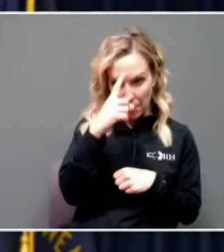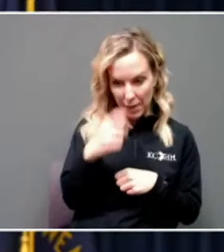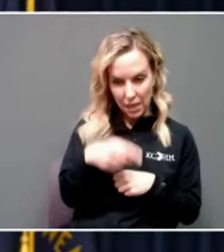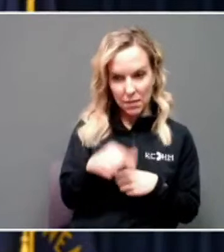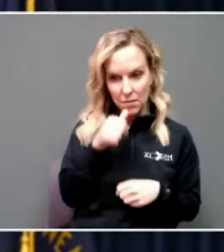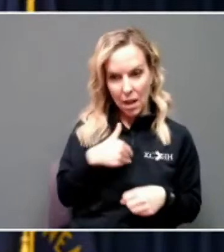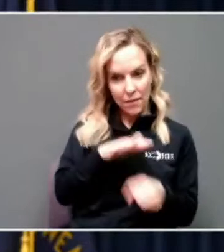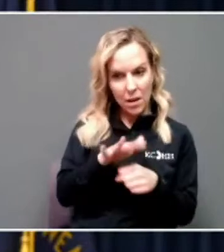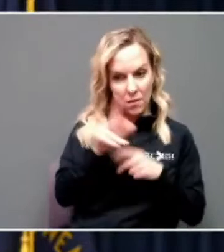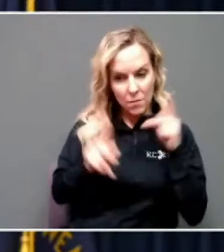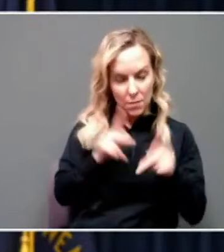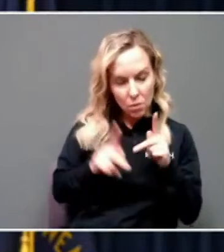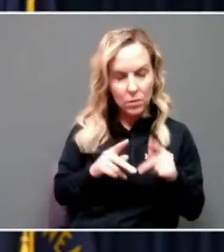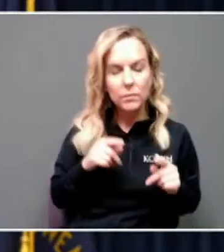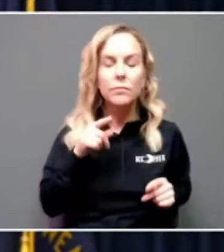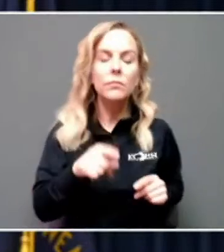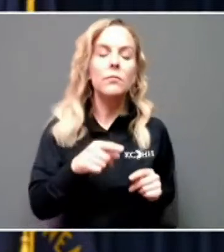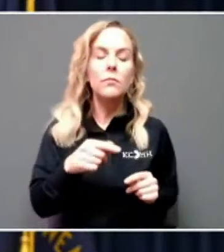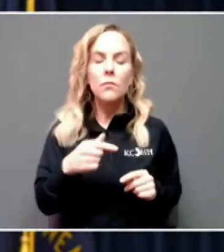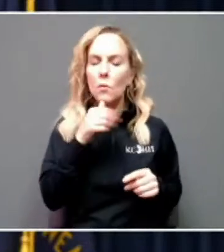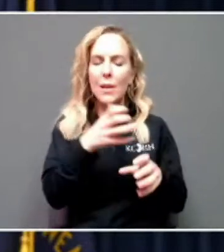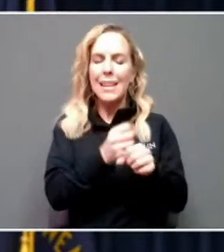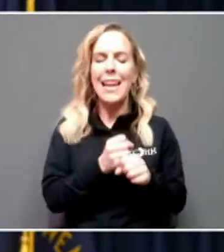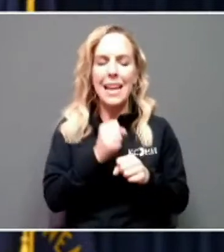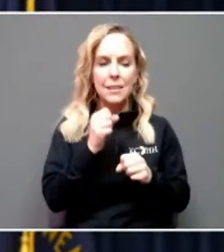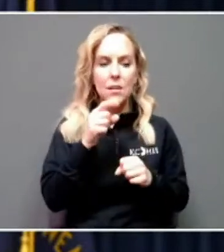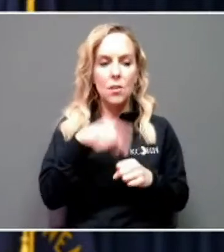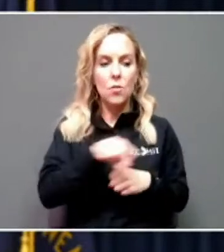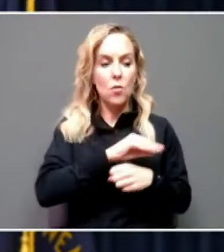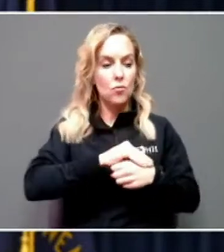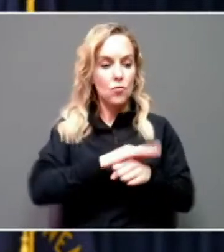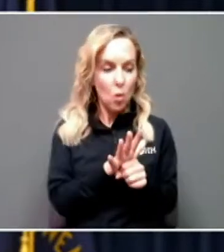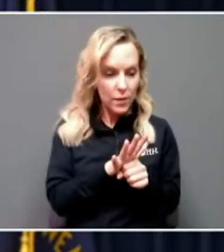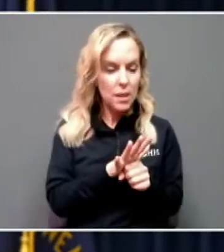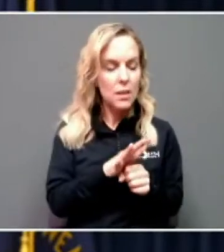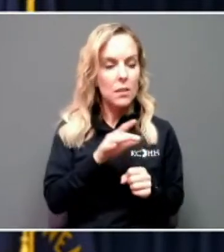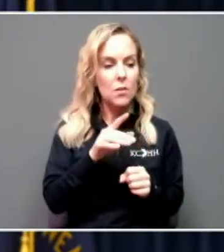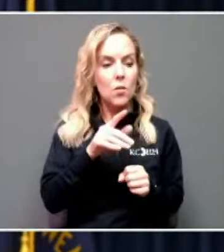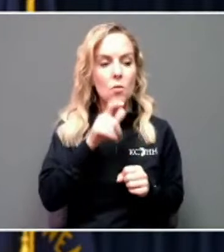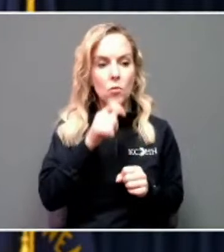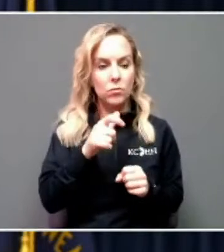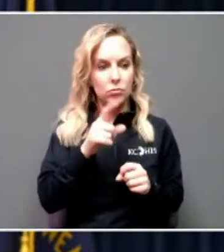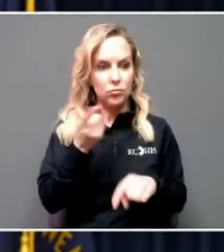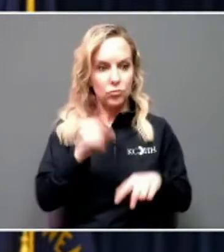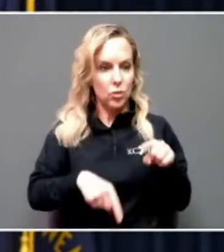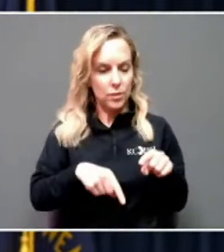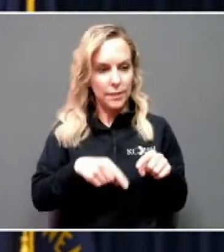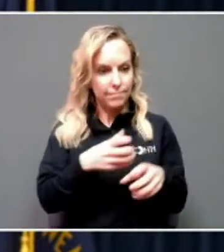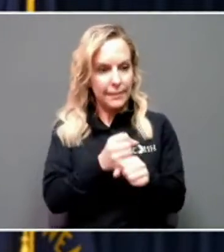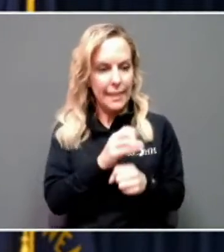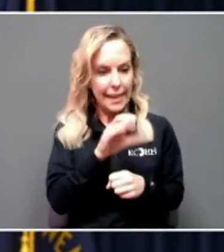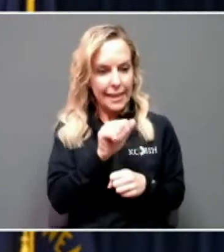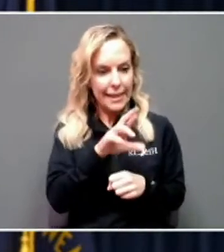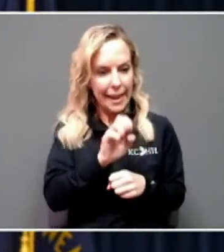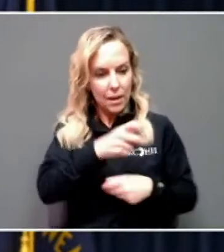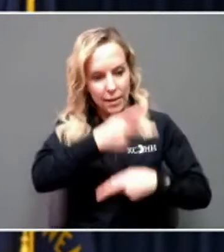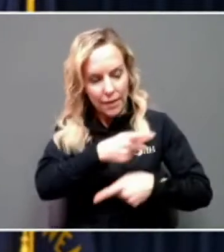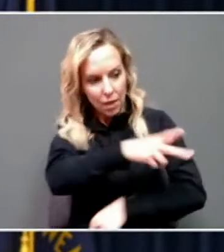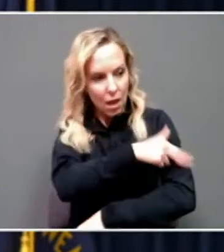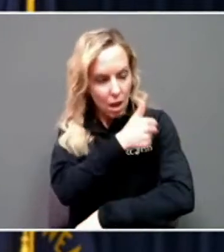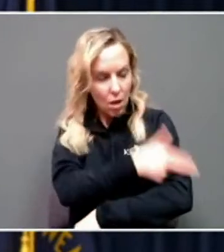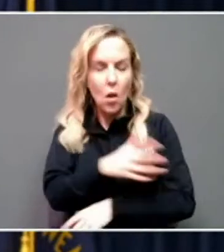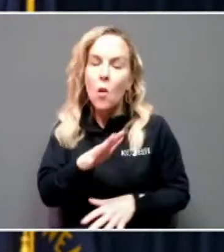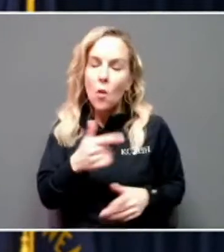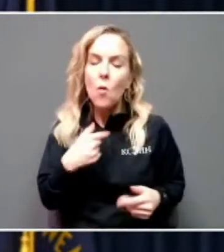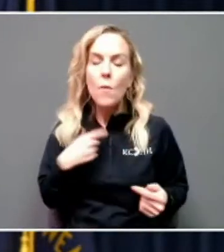non-COVID patients can't get care, but what you do is you hear about it anecdotally from lots of folks. And yes, we are